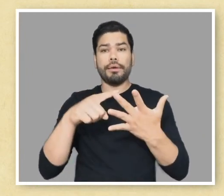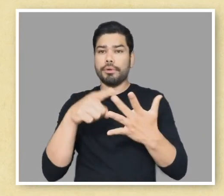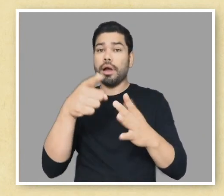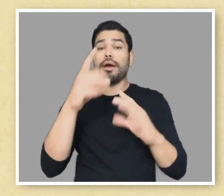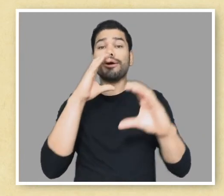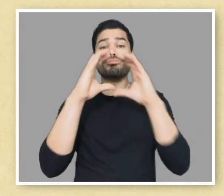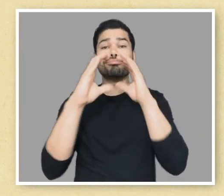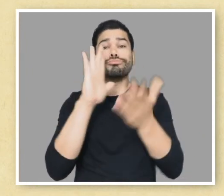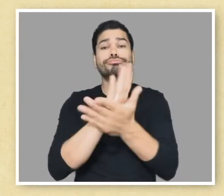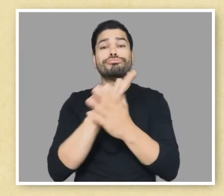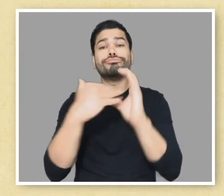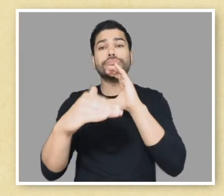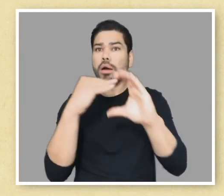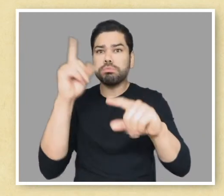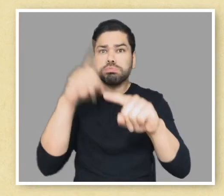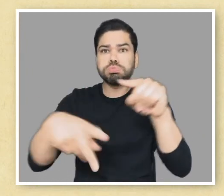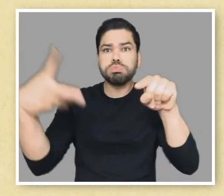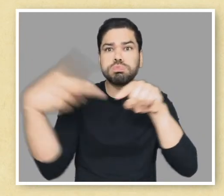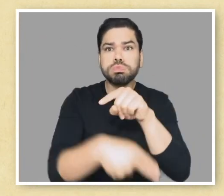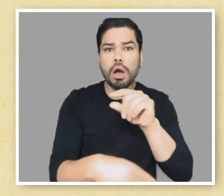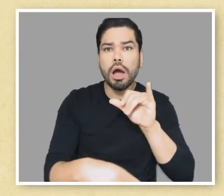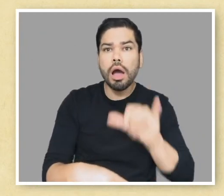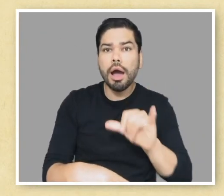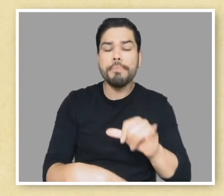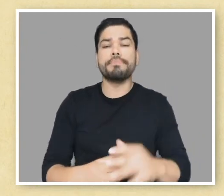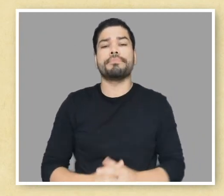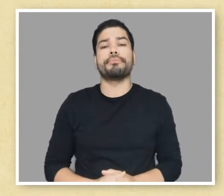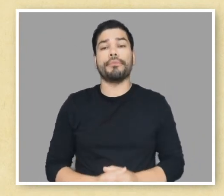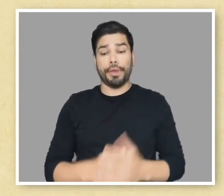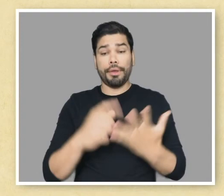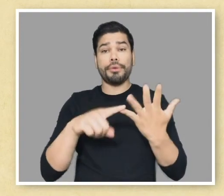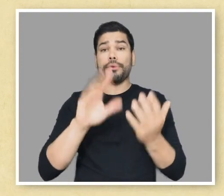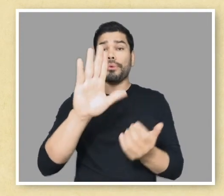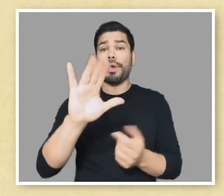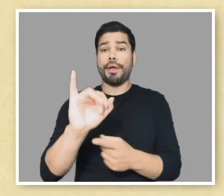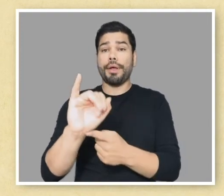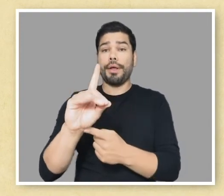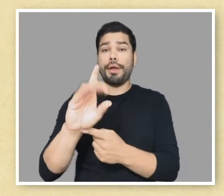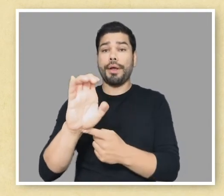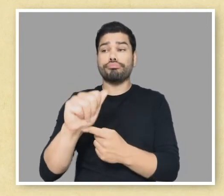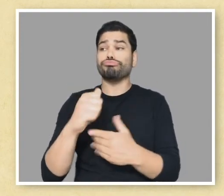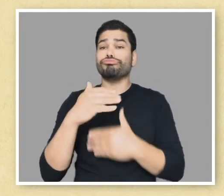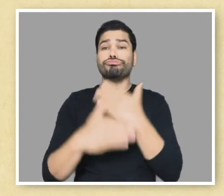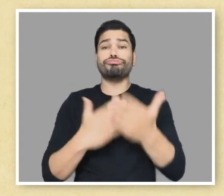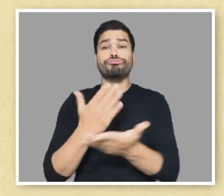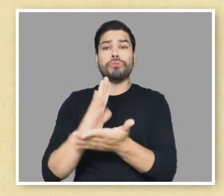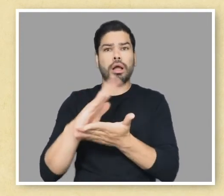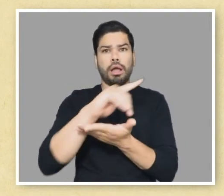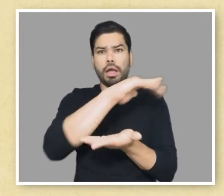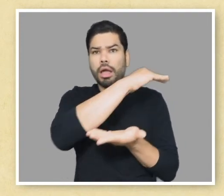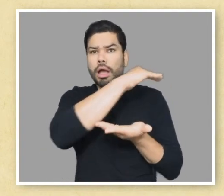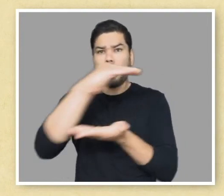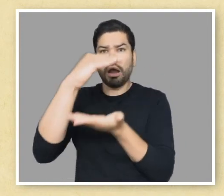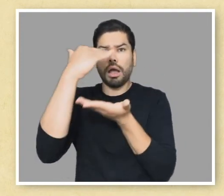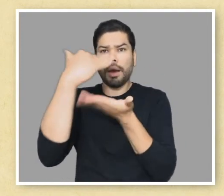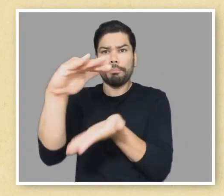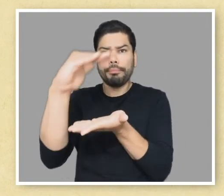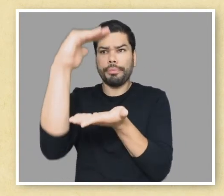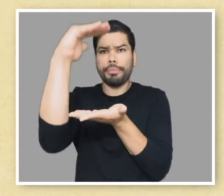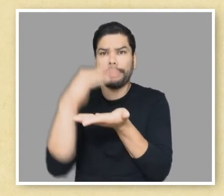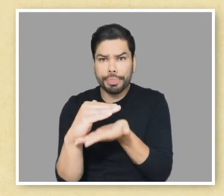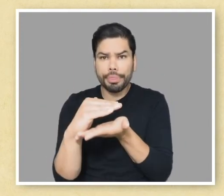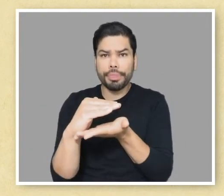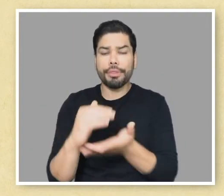your ability to communicate with the school district, or limiting your ability to exercise your IDEA procedural